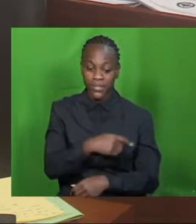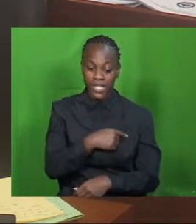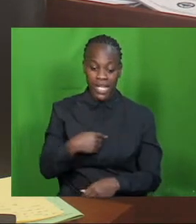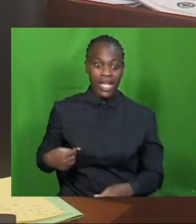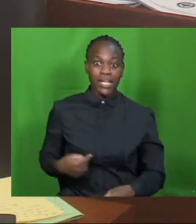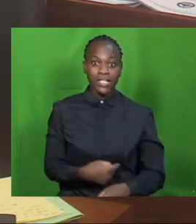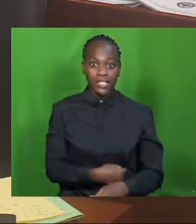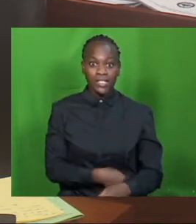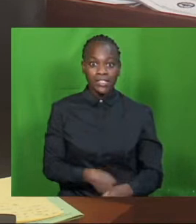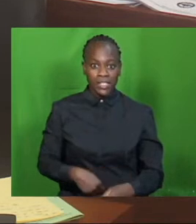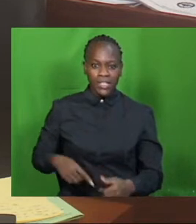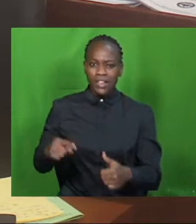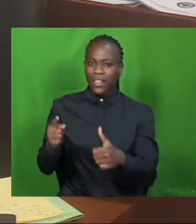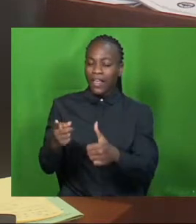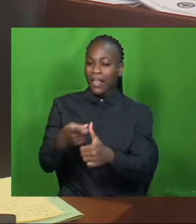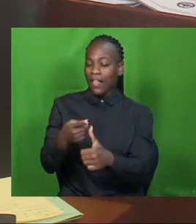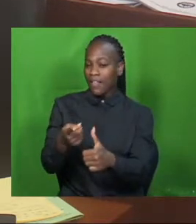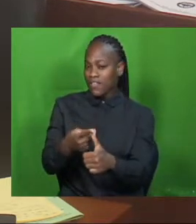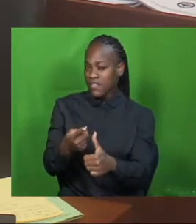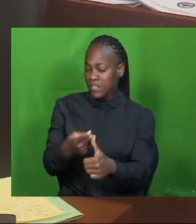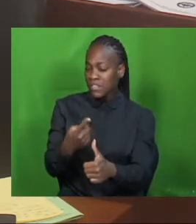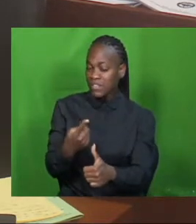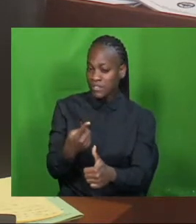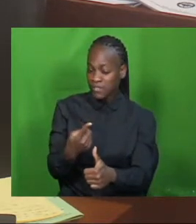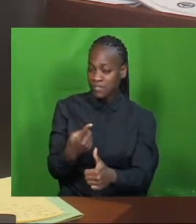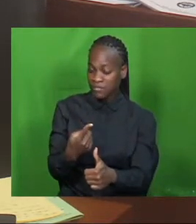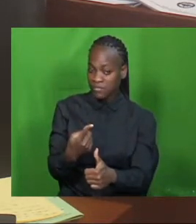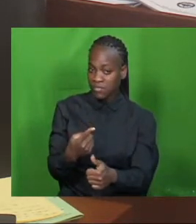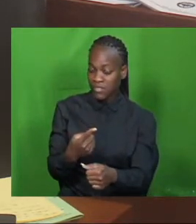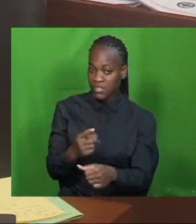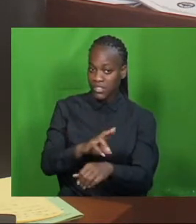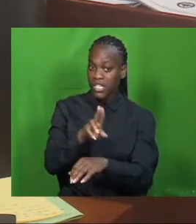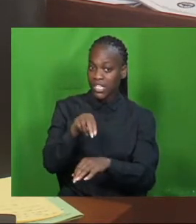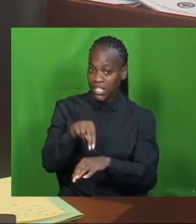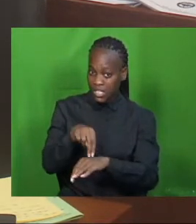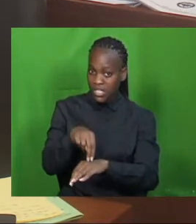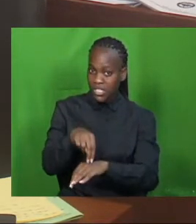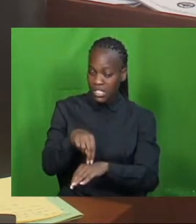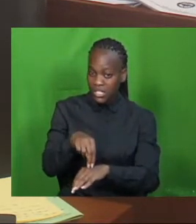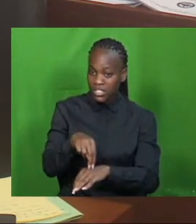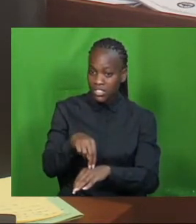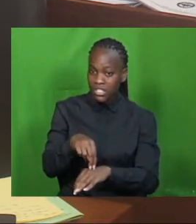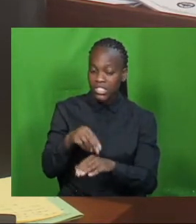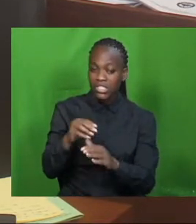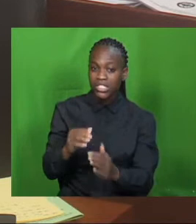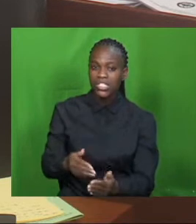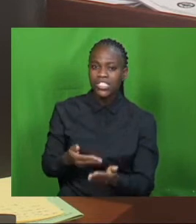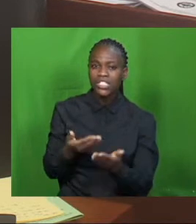Speaker, I also thank you for the space accorded